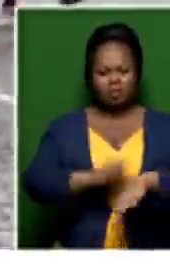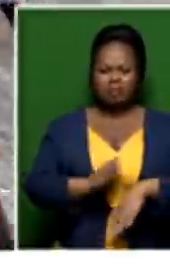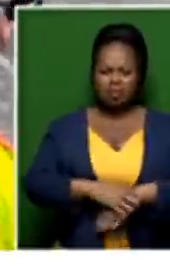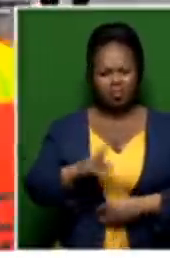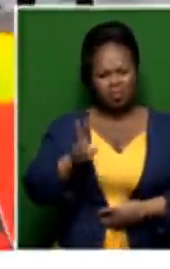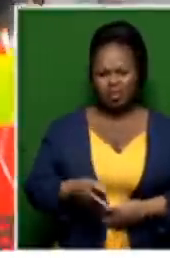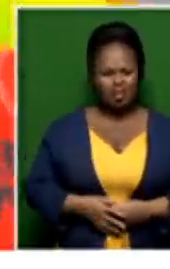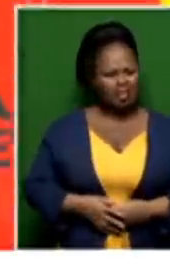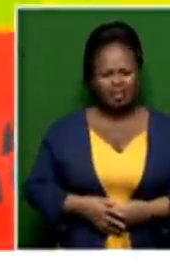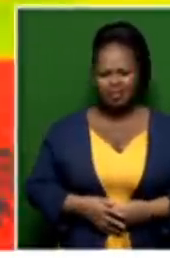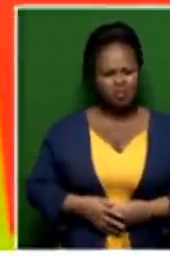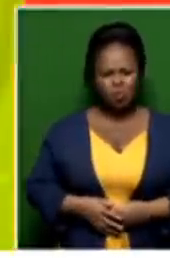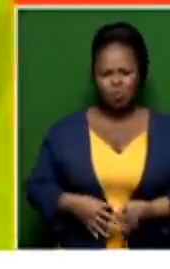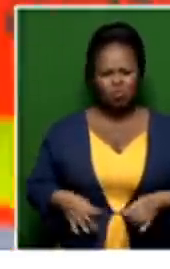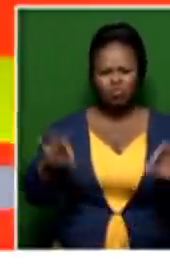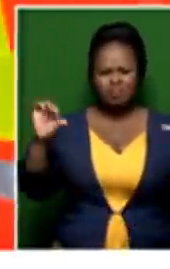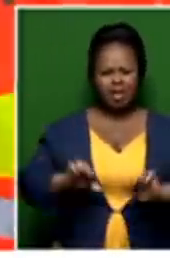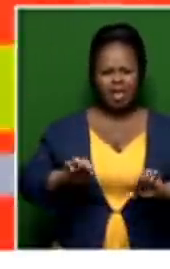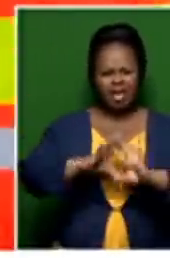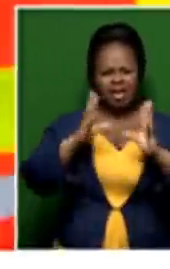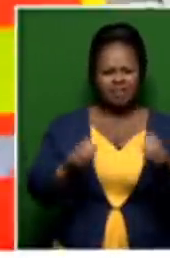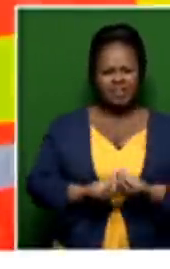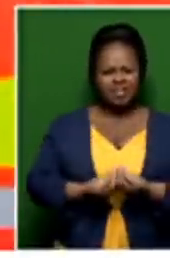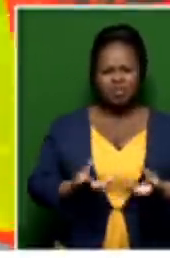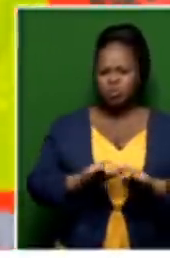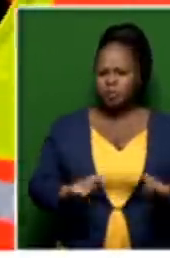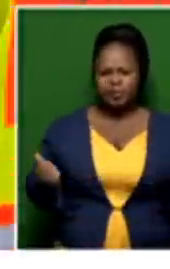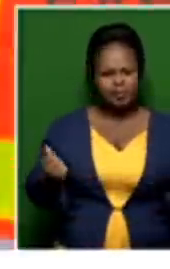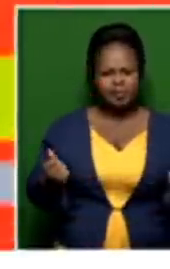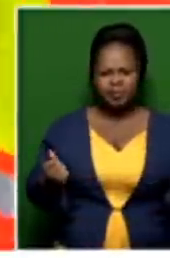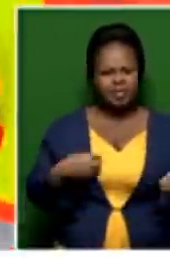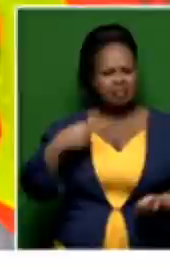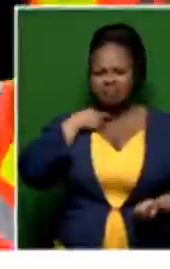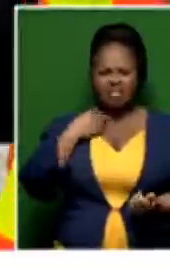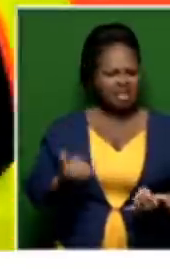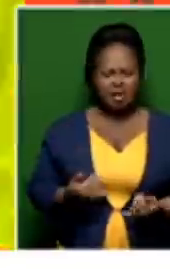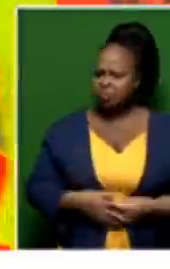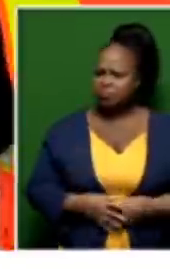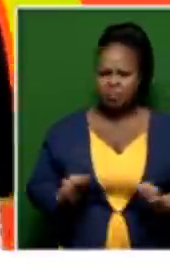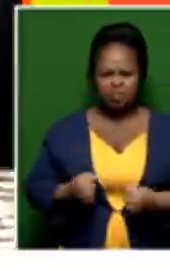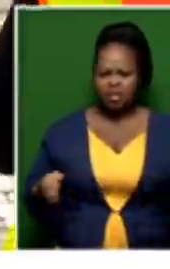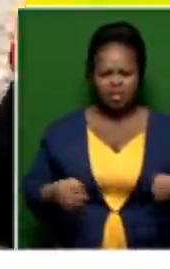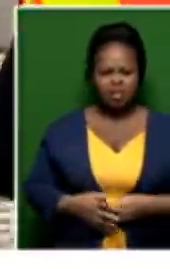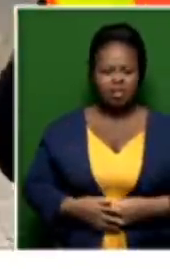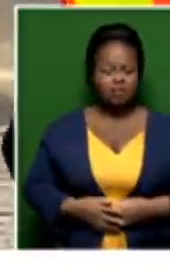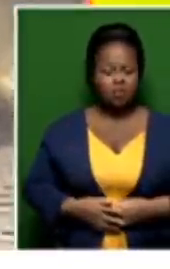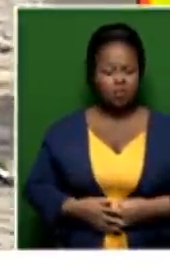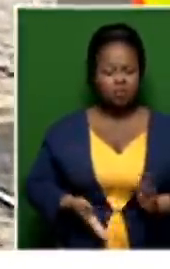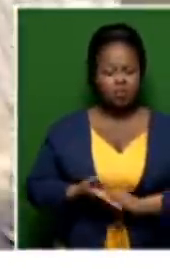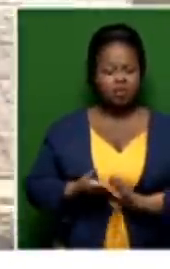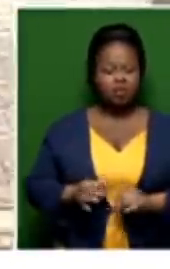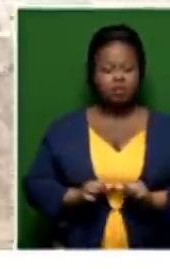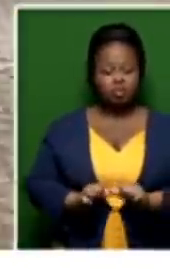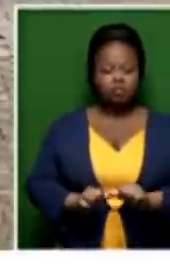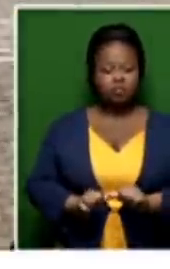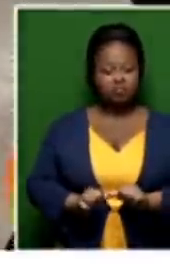for restoration or trying to get these shops up and running again. And remember